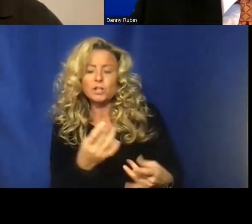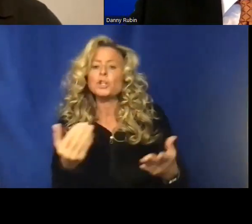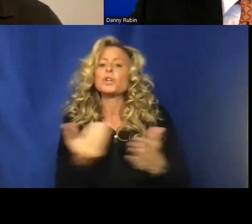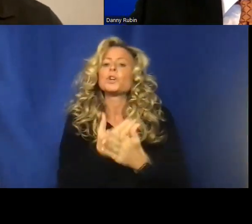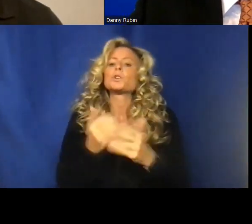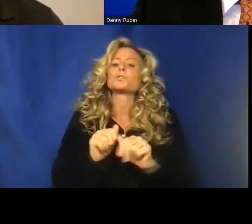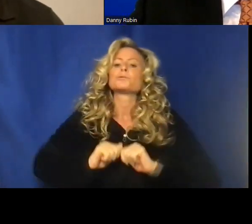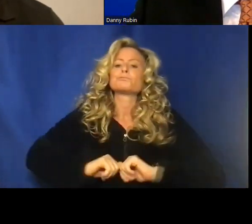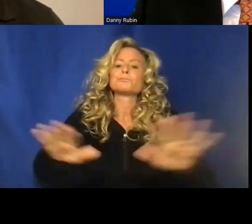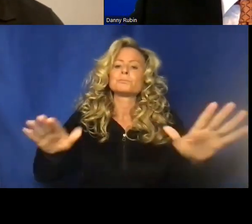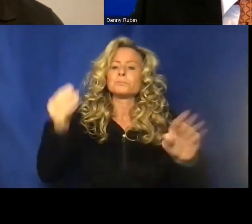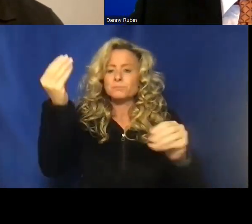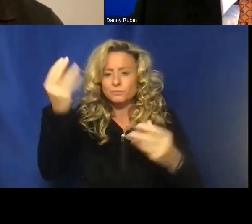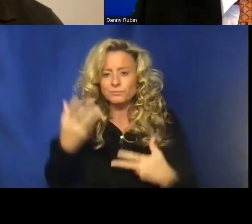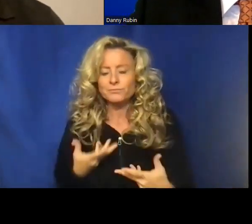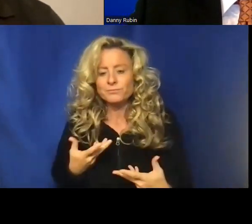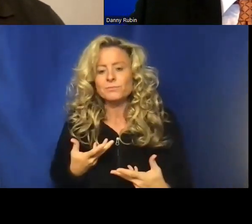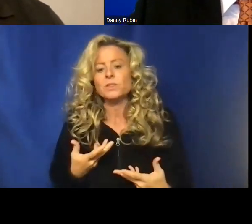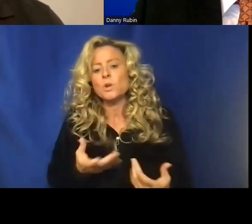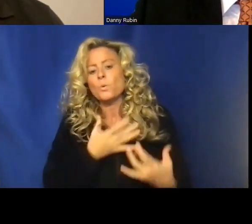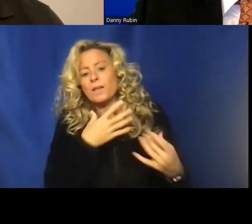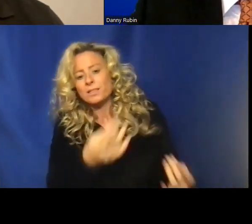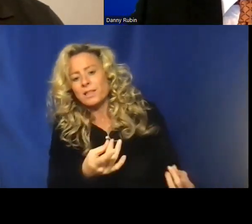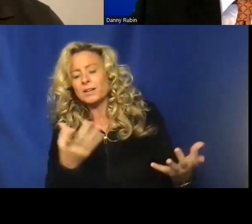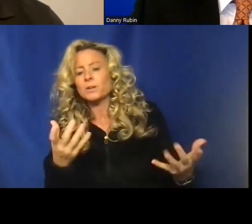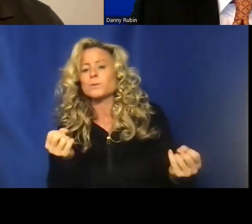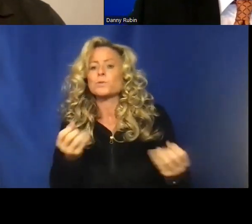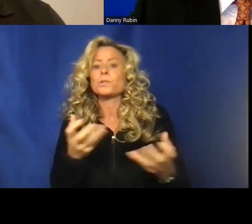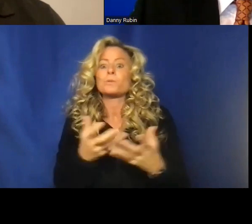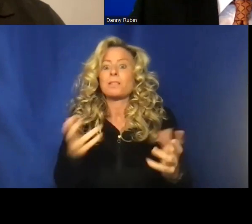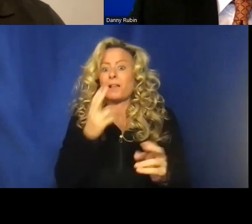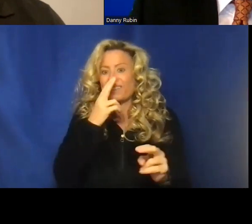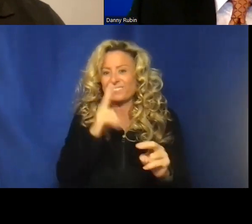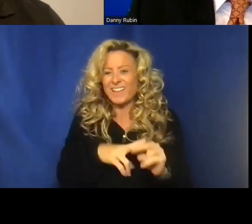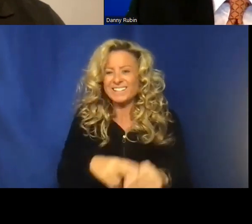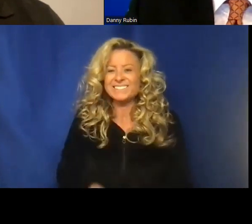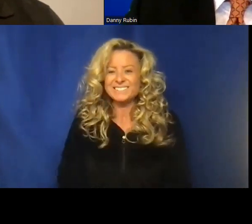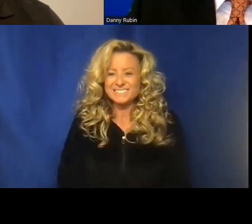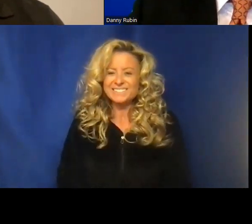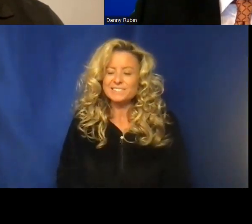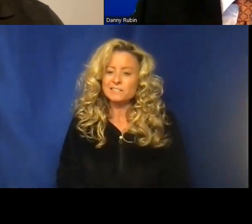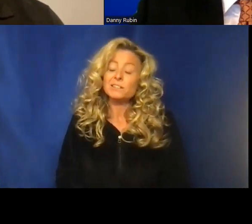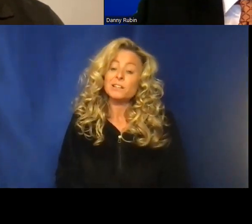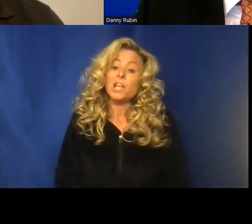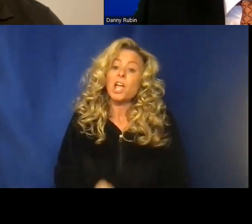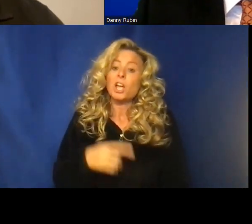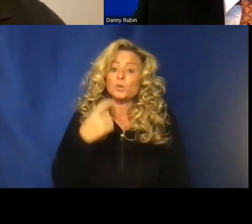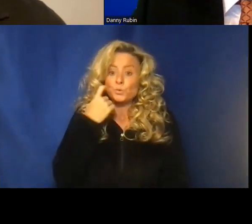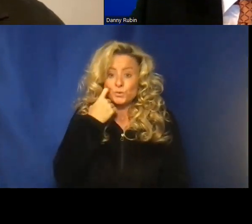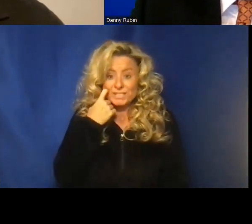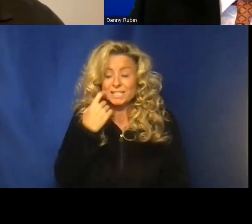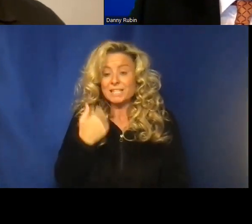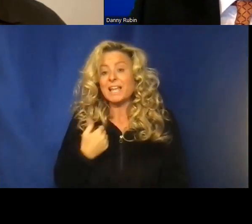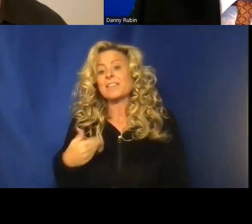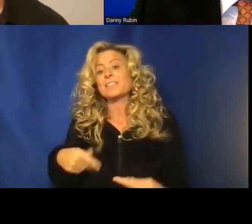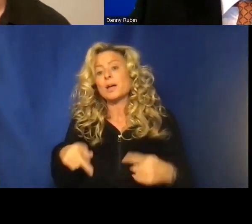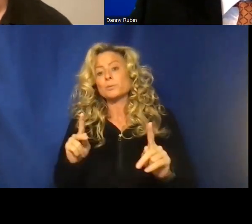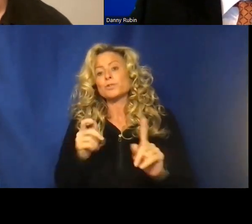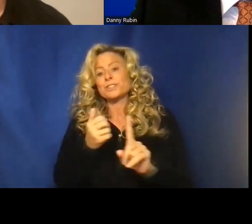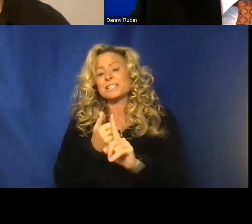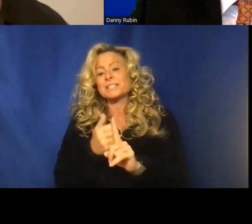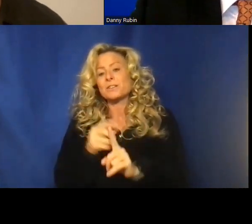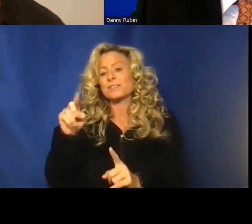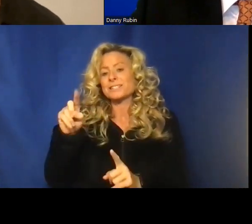content, what people liked about the new content. And so that was a lot of fun. And most recently, I had the opportunity, as